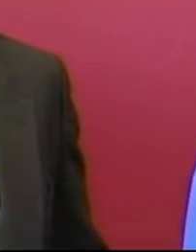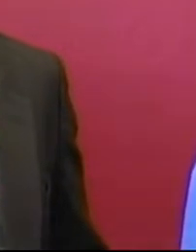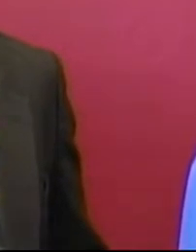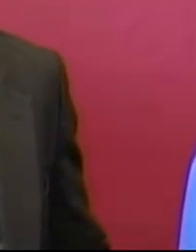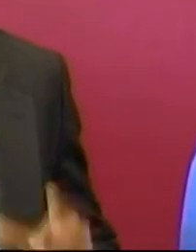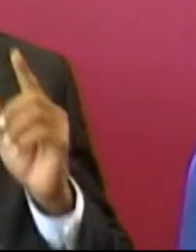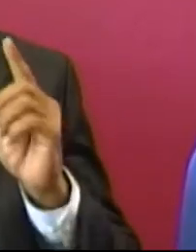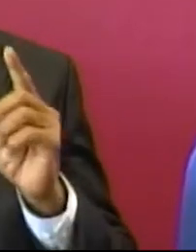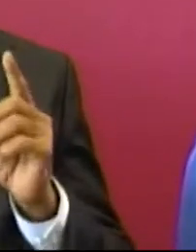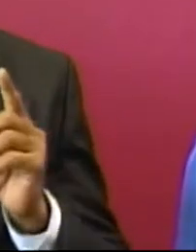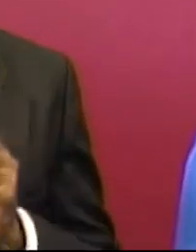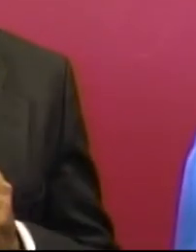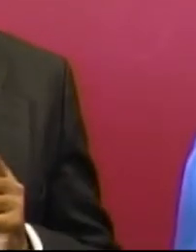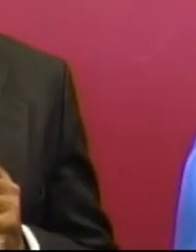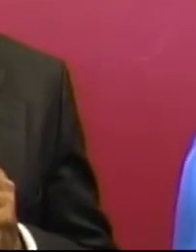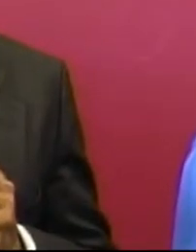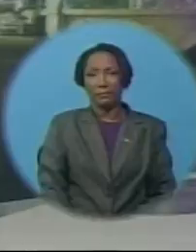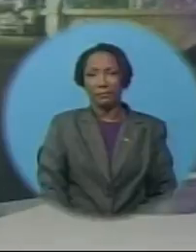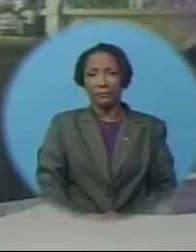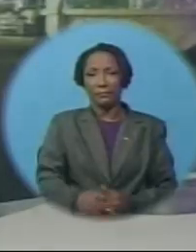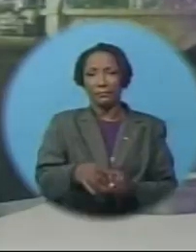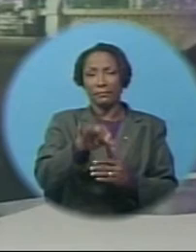team by performance.